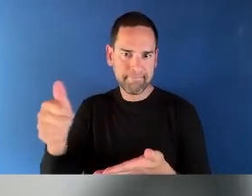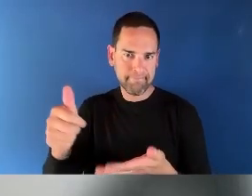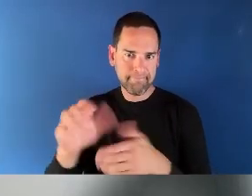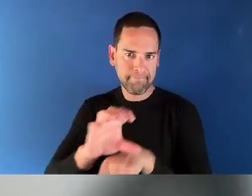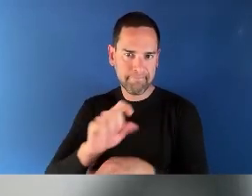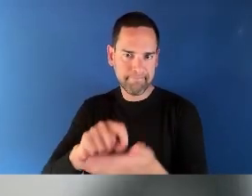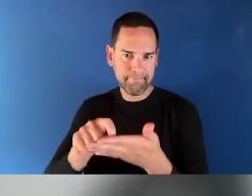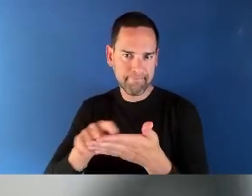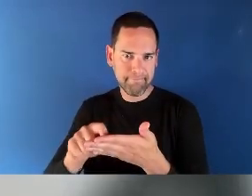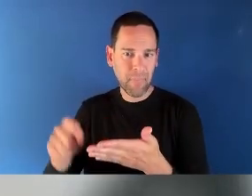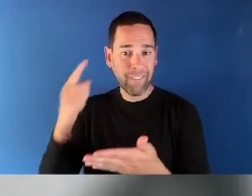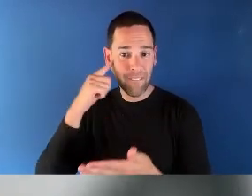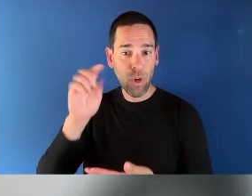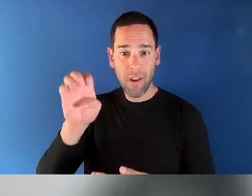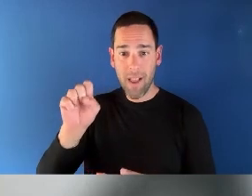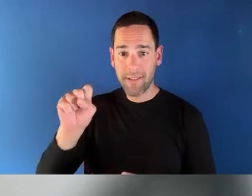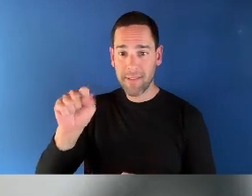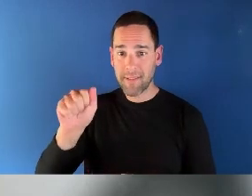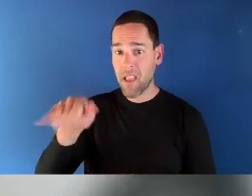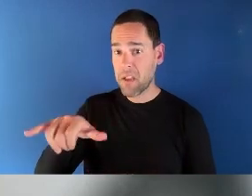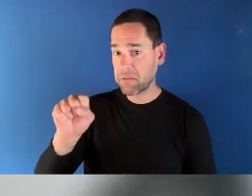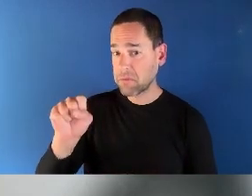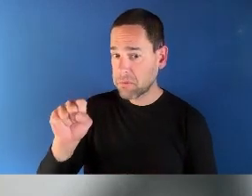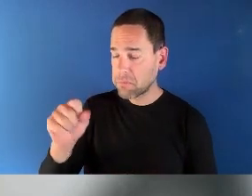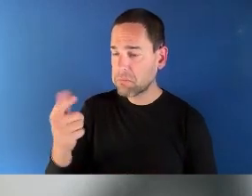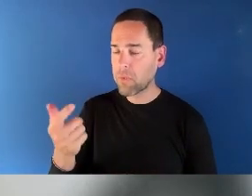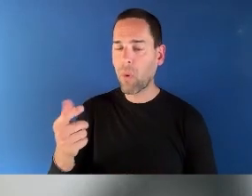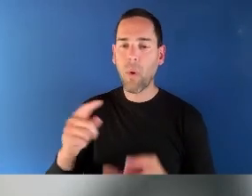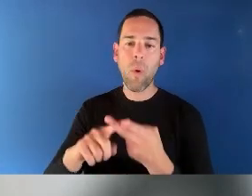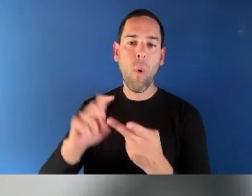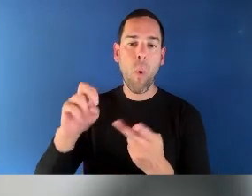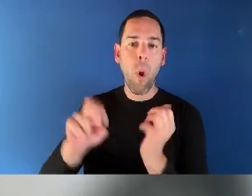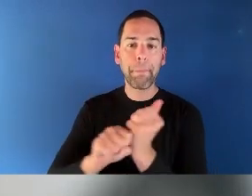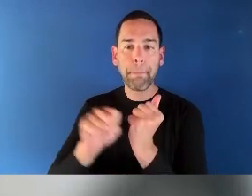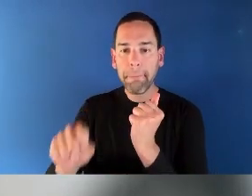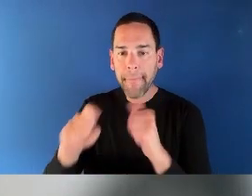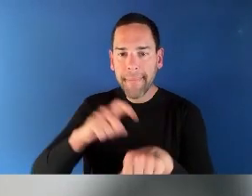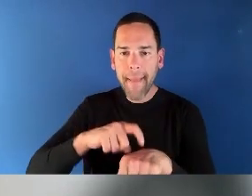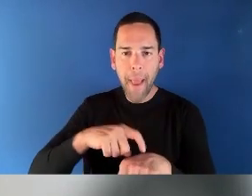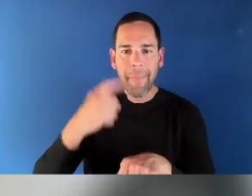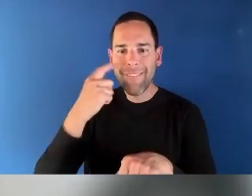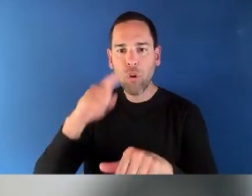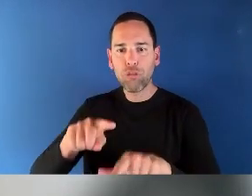take tests with extra time to compensate